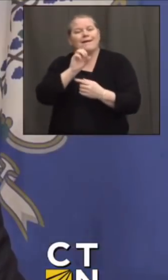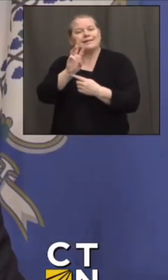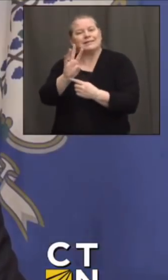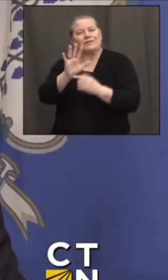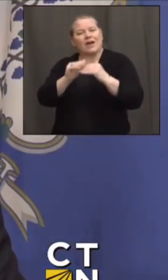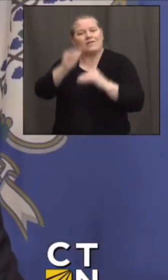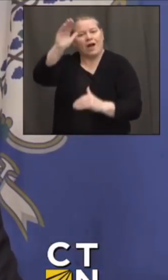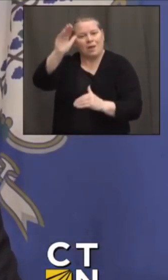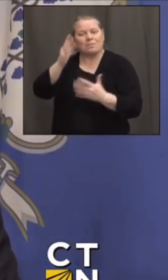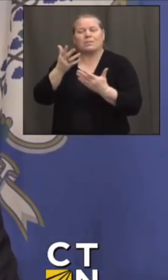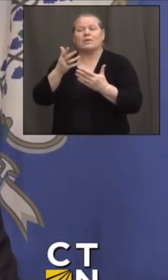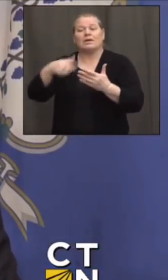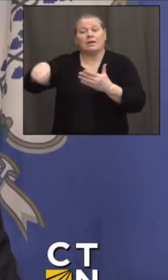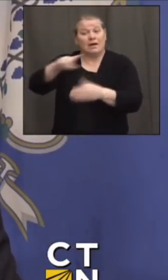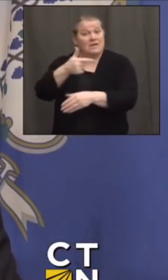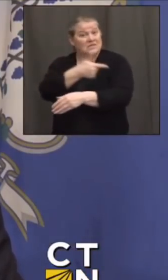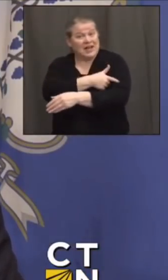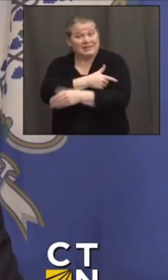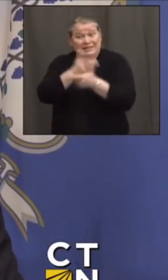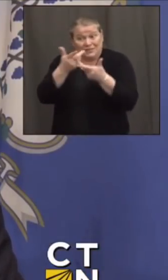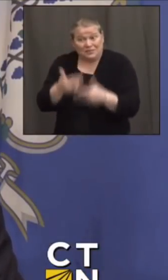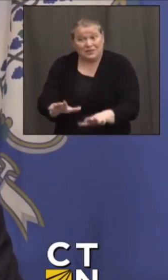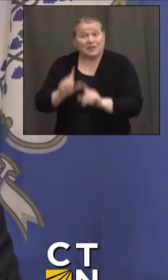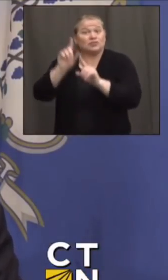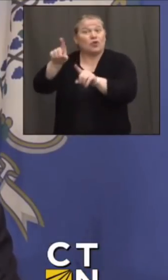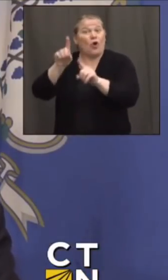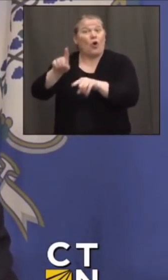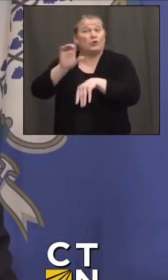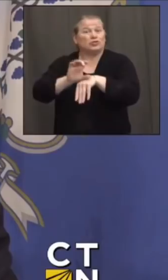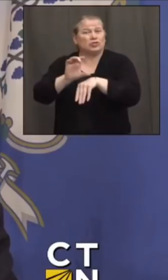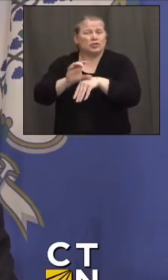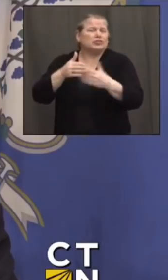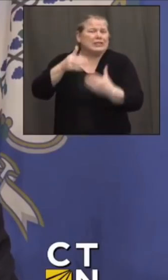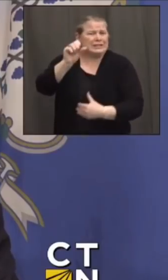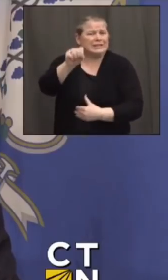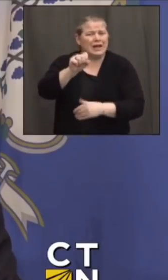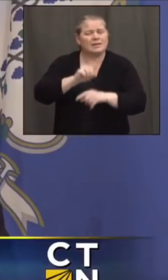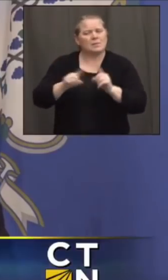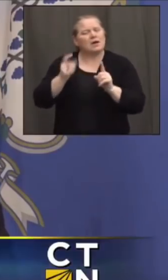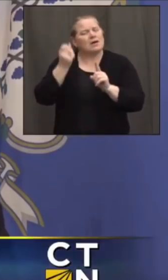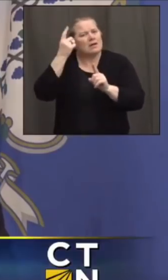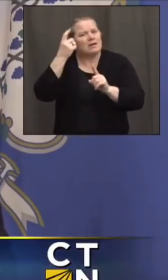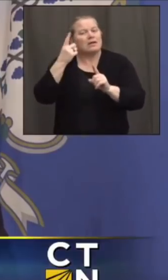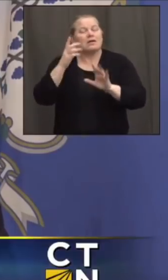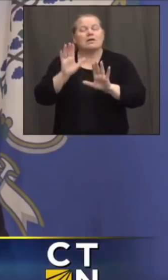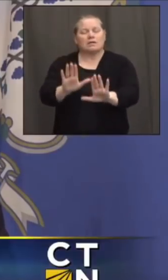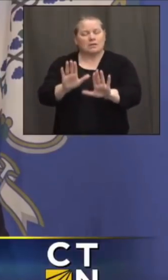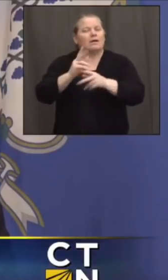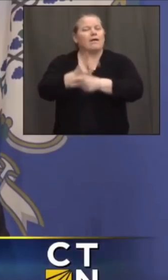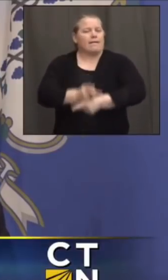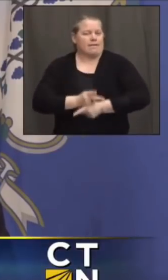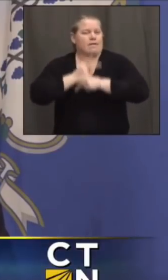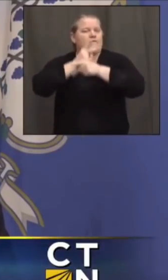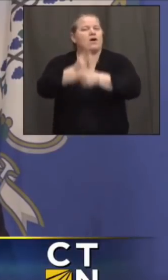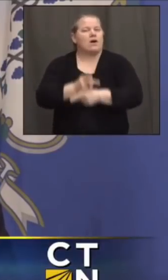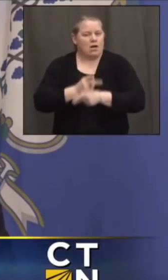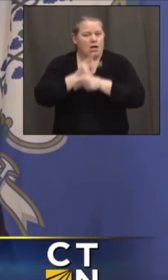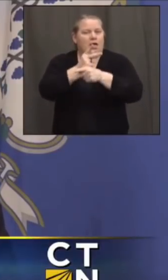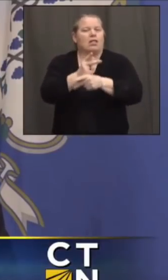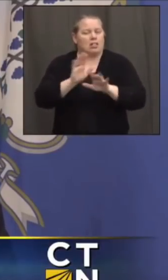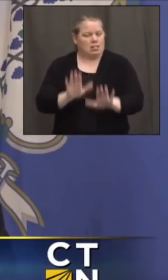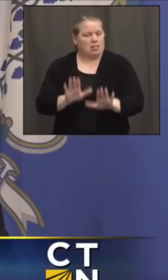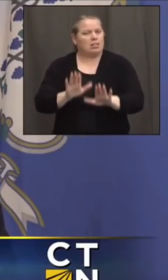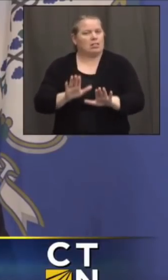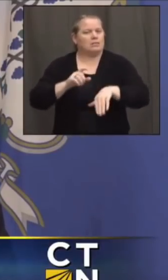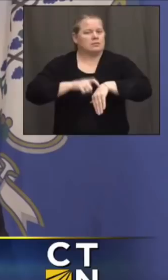on the side of caution, but these are some changes we're going to make given the nature of the changes you've seen, and we'll be very clear on